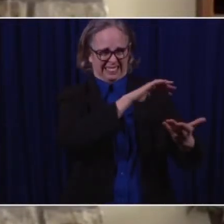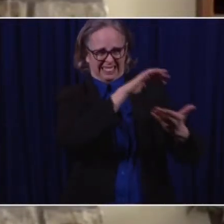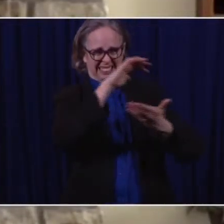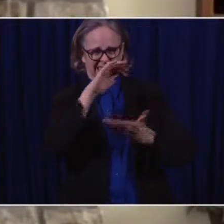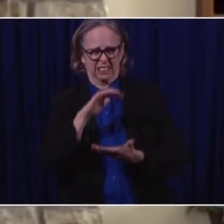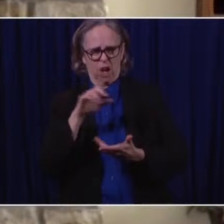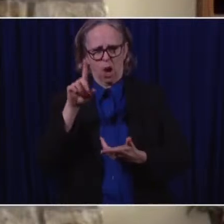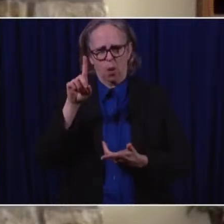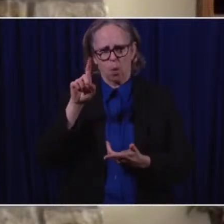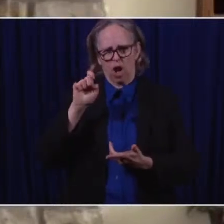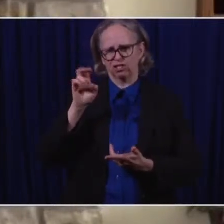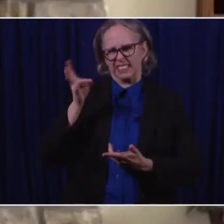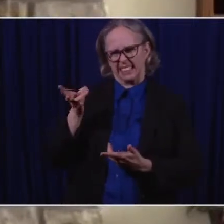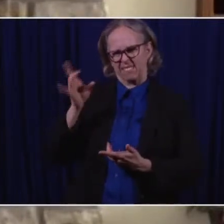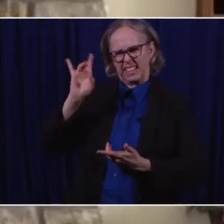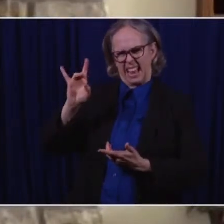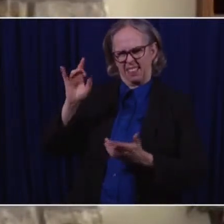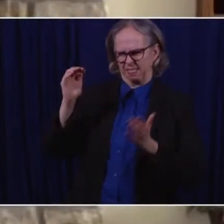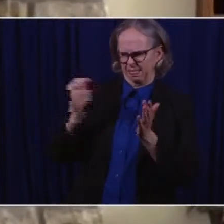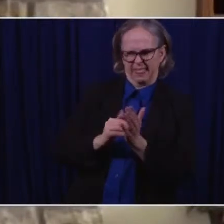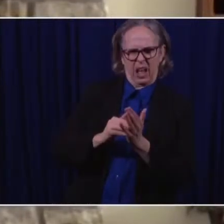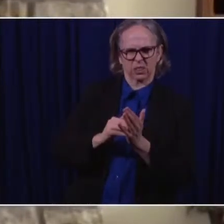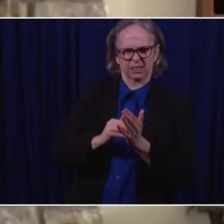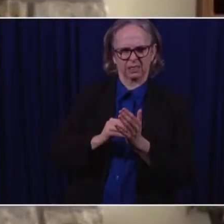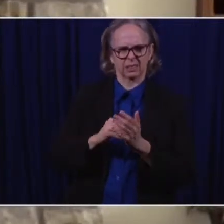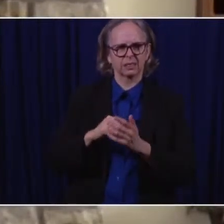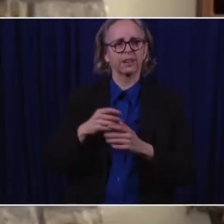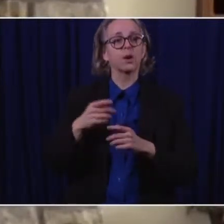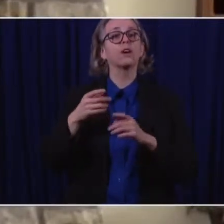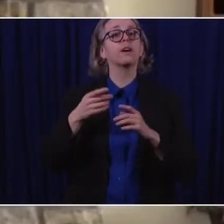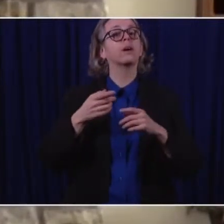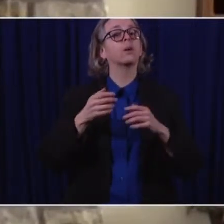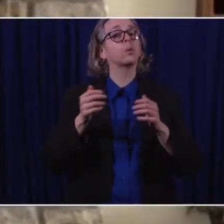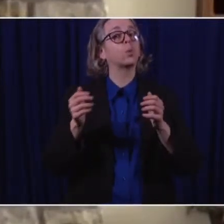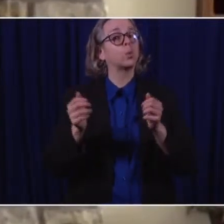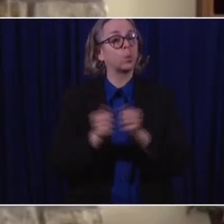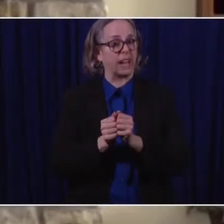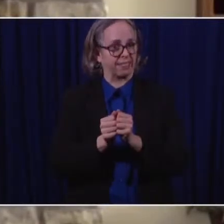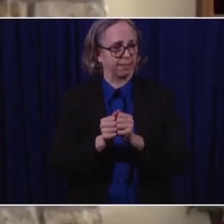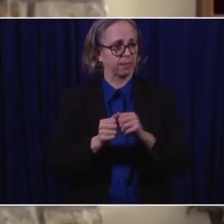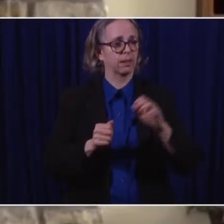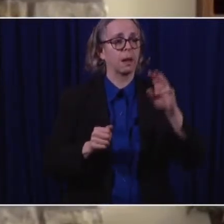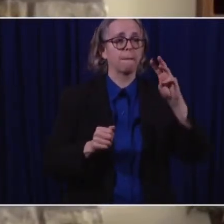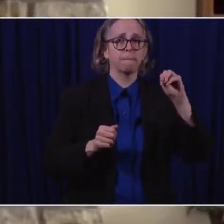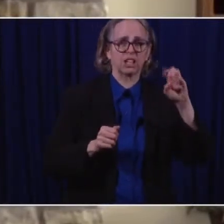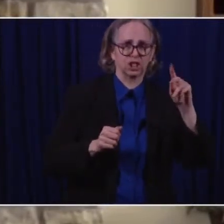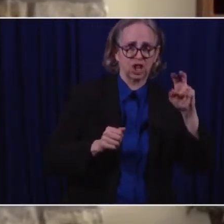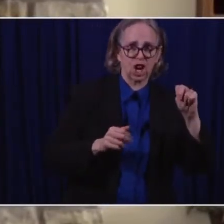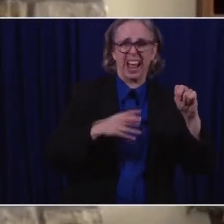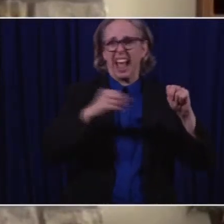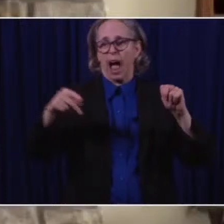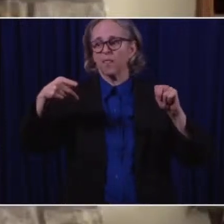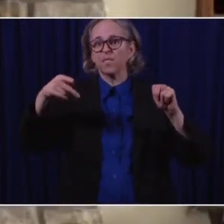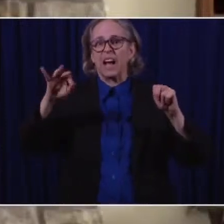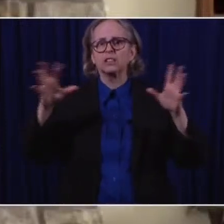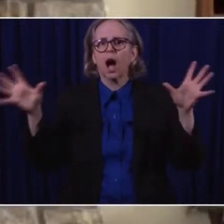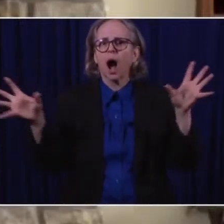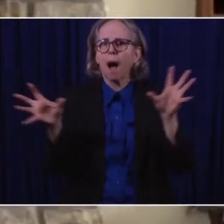178,722 Moderna and Pfizer combined. Then we have a federal pharmacy program